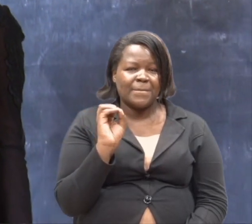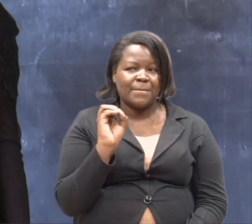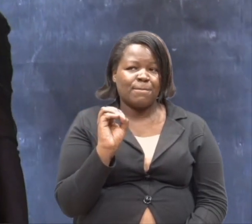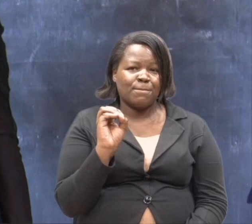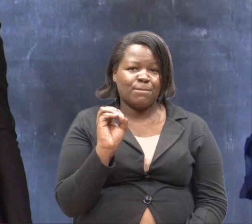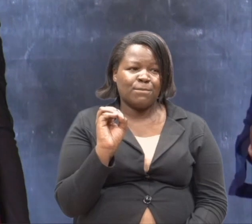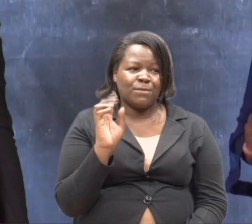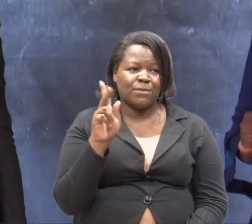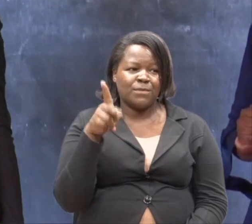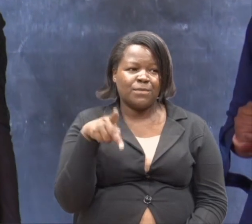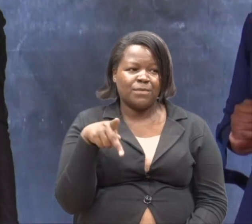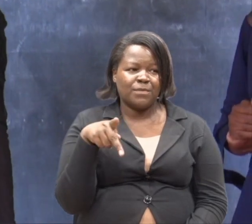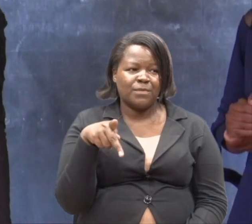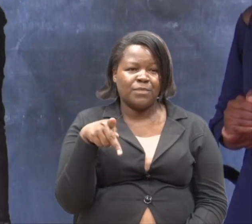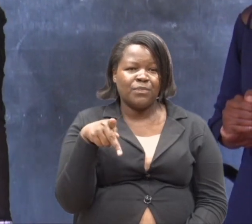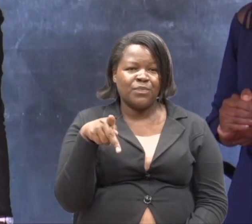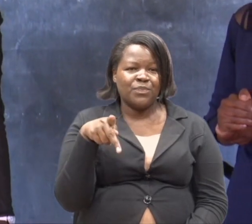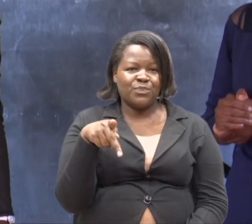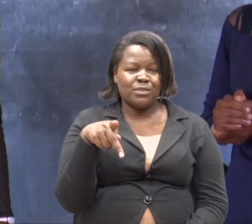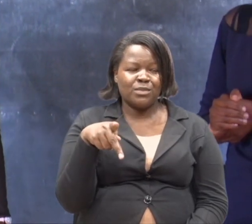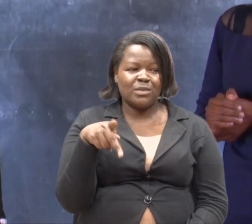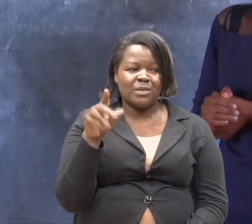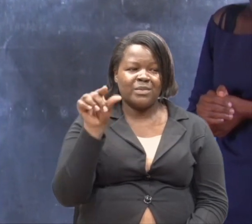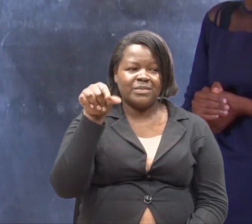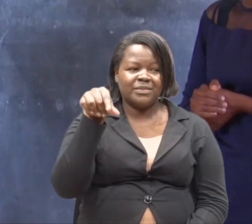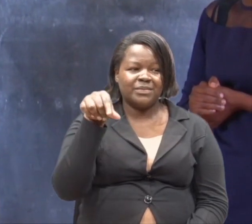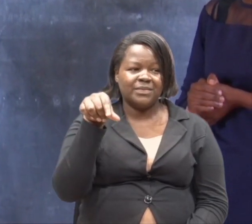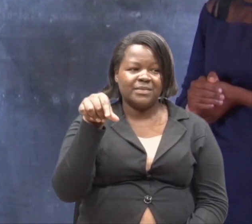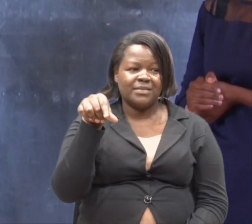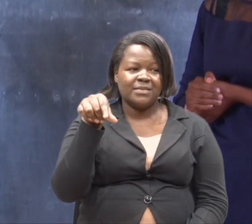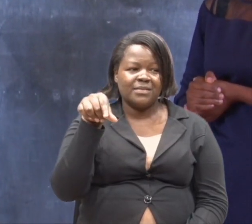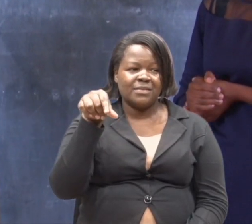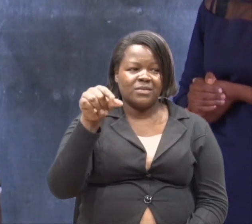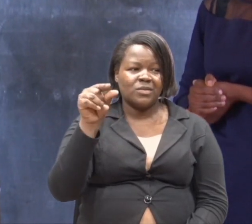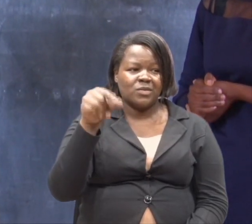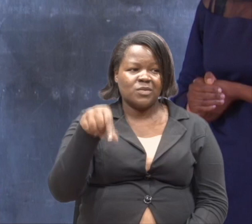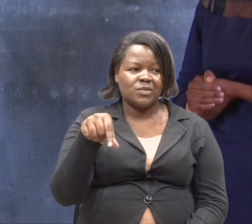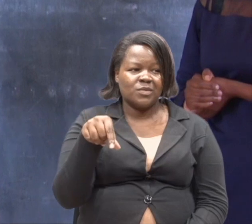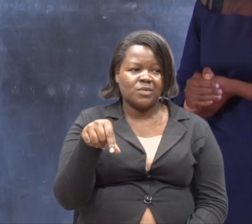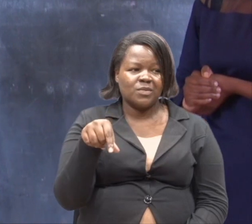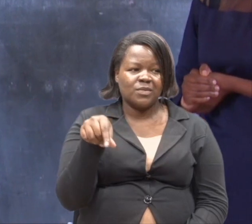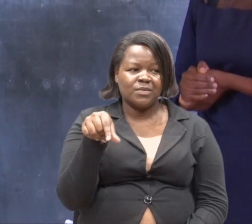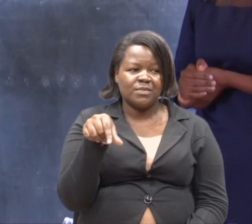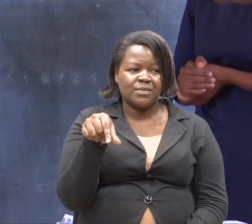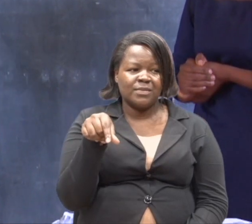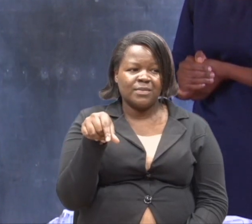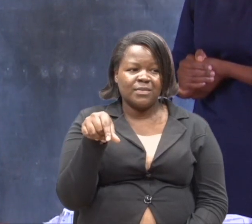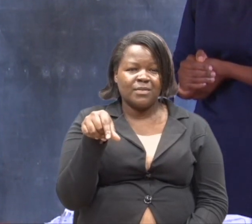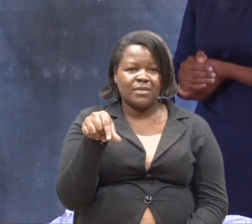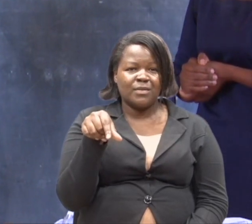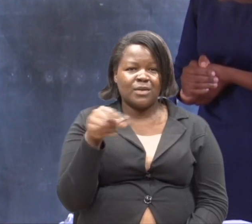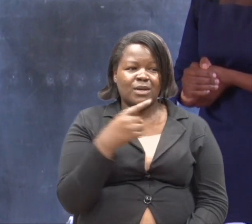-huh. O. P. P. Uh-huh. Q. Q.